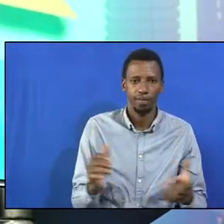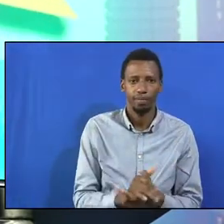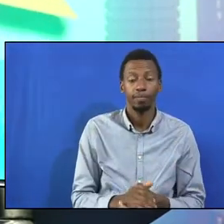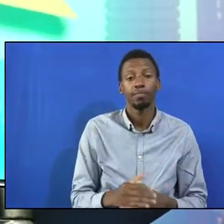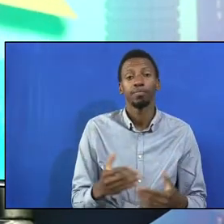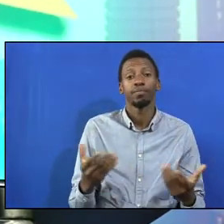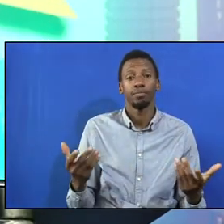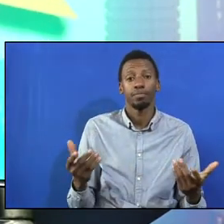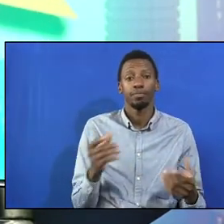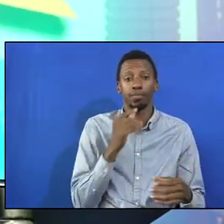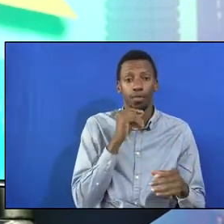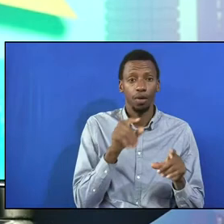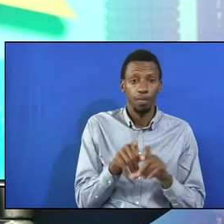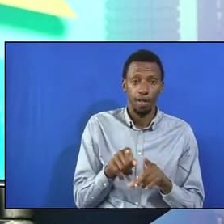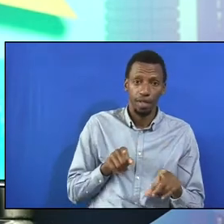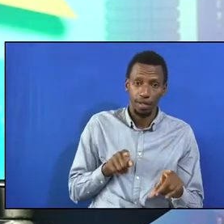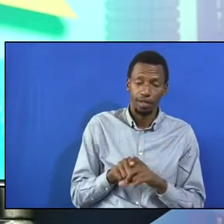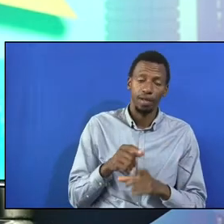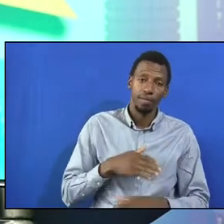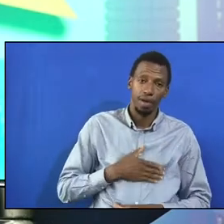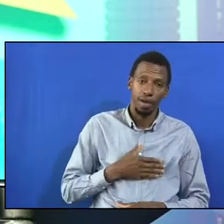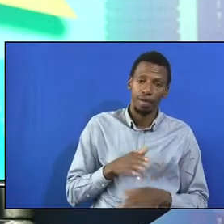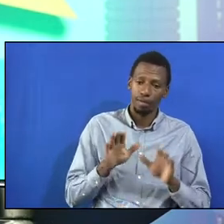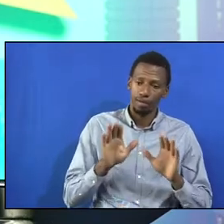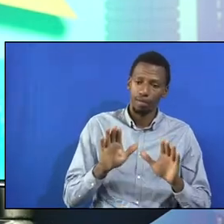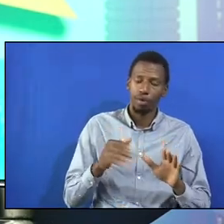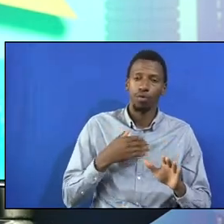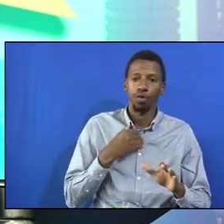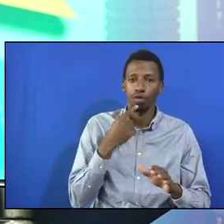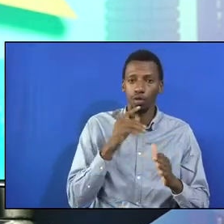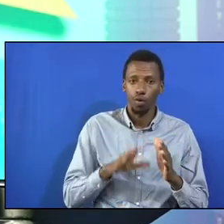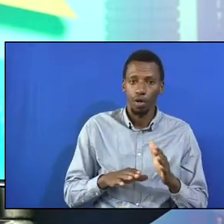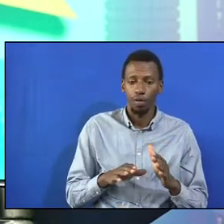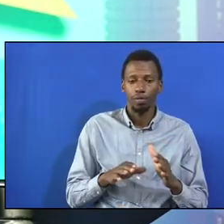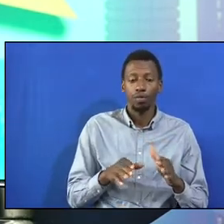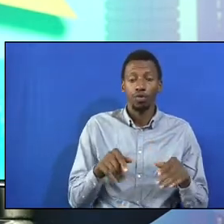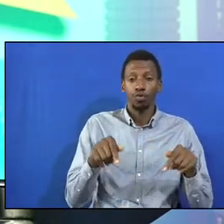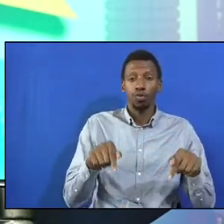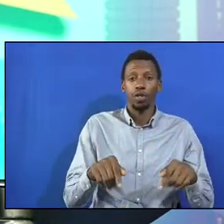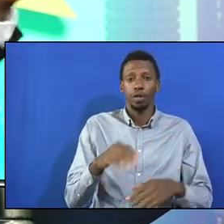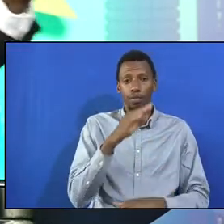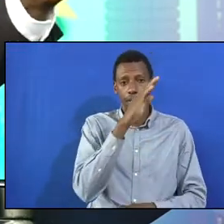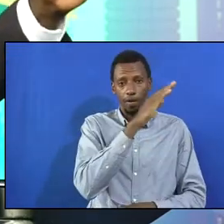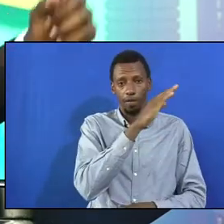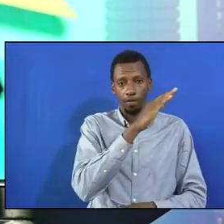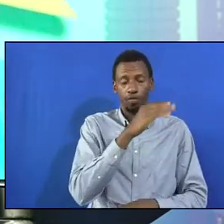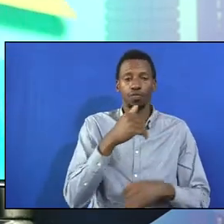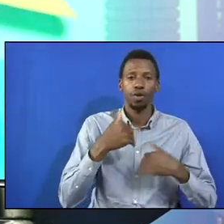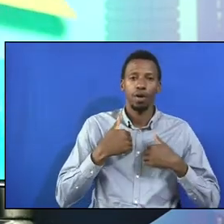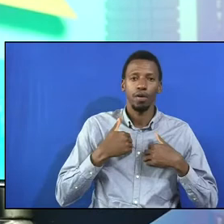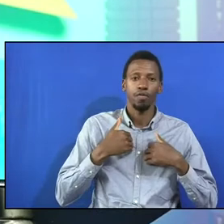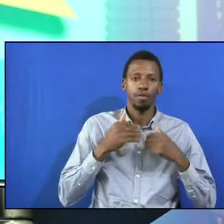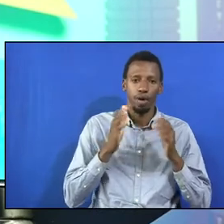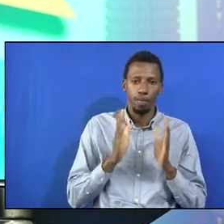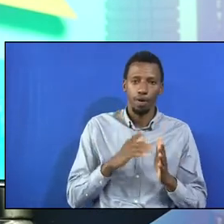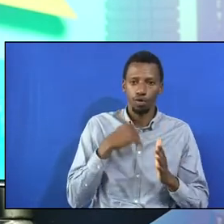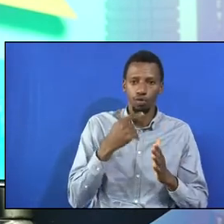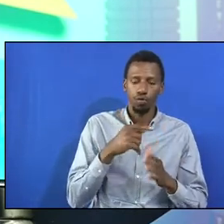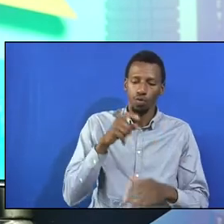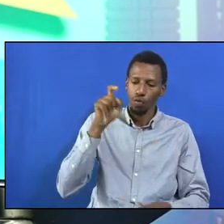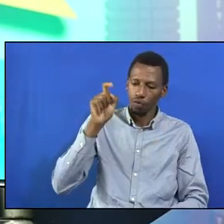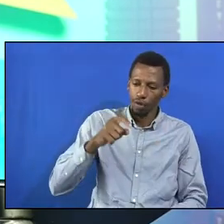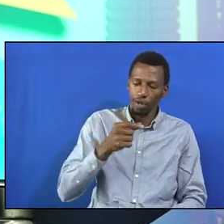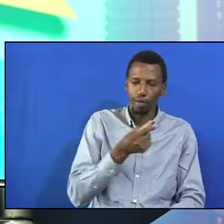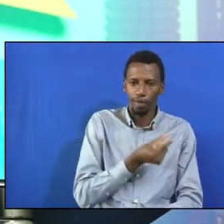brothers and sisters, allow me to pause here and say that this afternoon there is somebody who needs the grace of God so that they can live a single